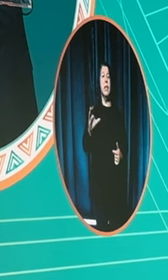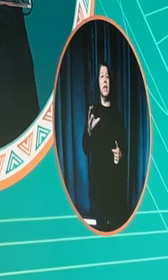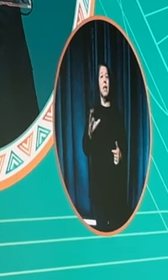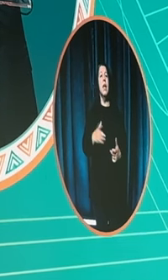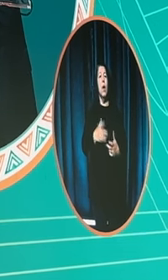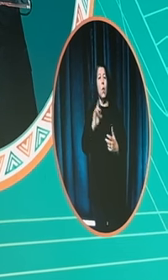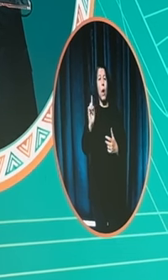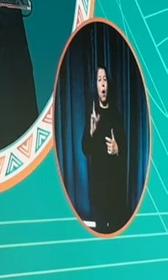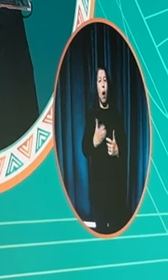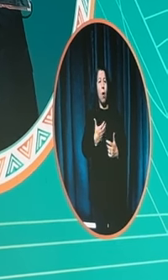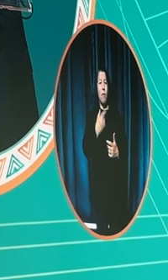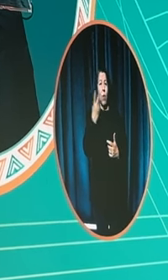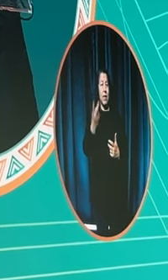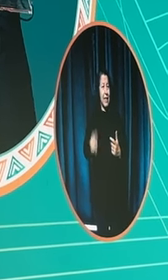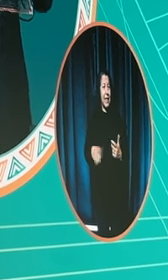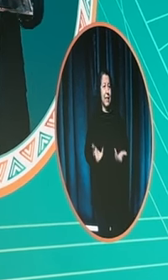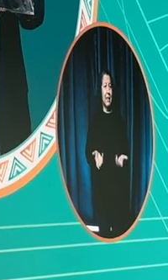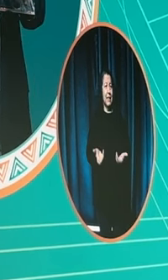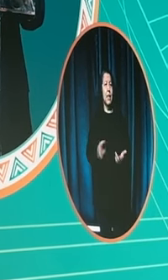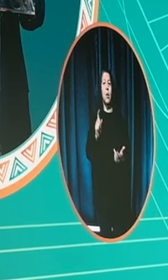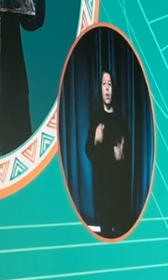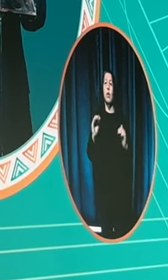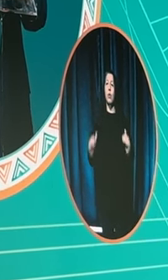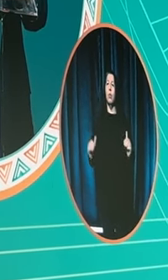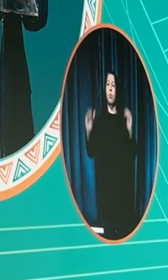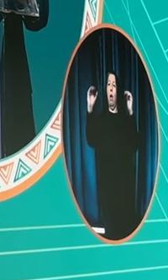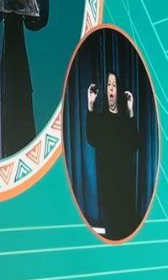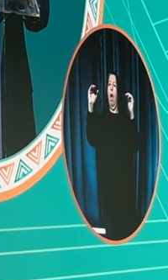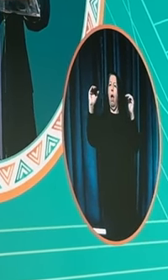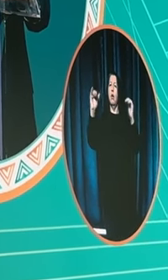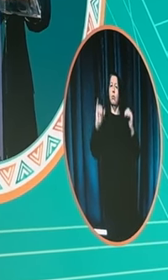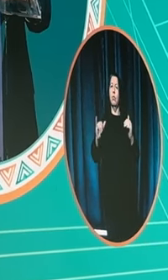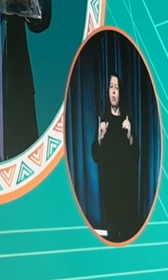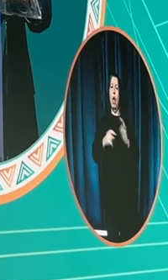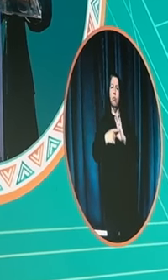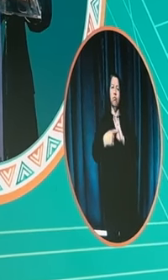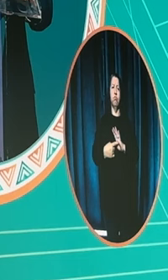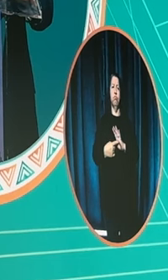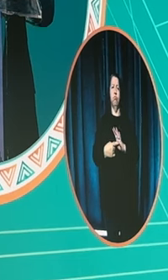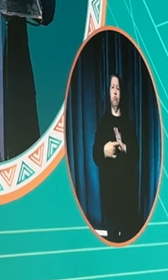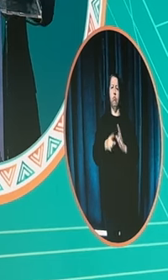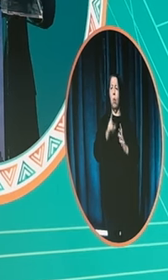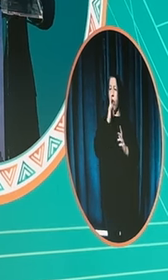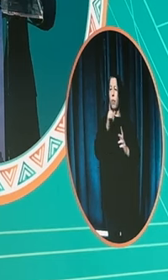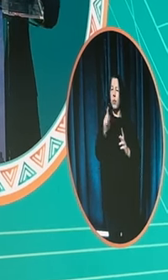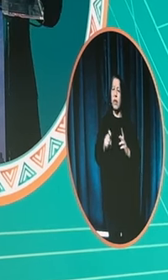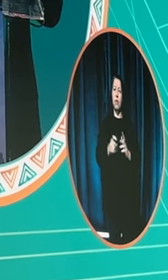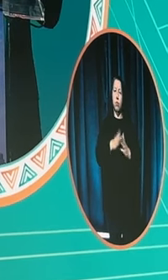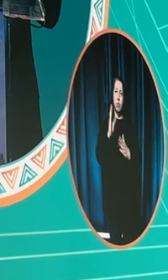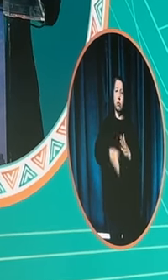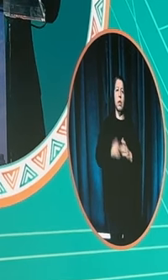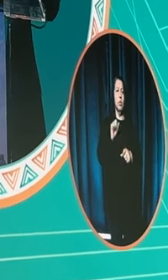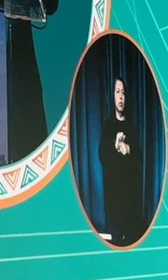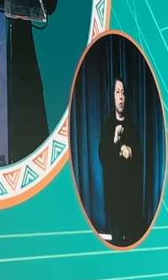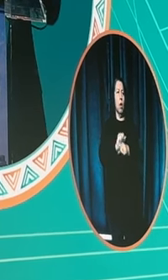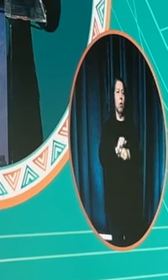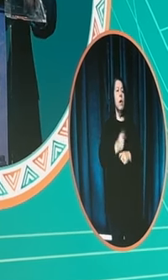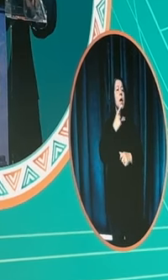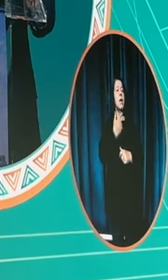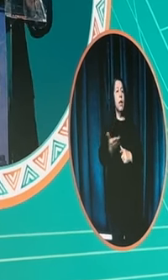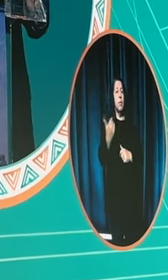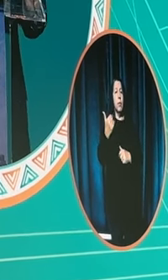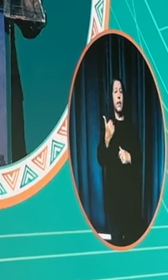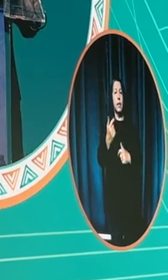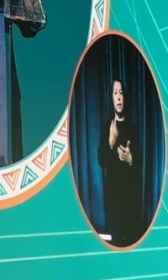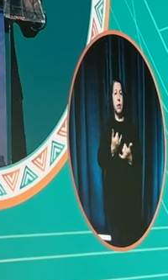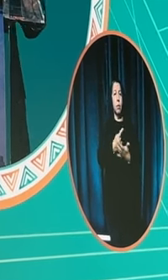rise to prominence again, and we need to get the job done. As I said previously this week, there's a reason we are